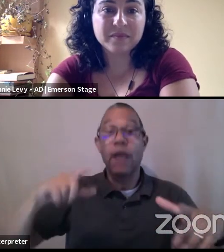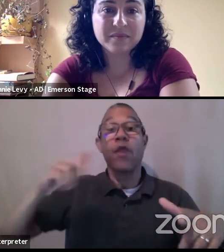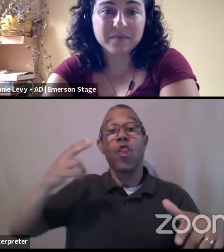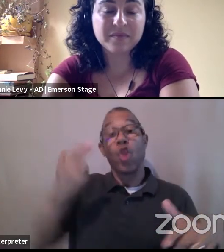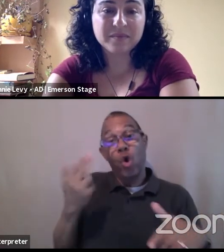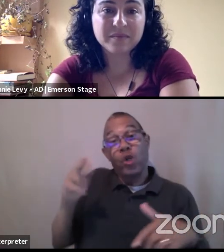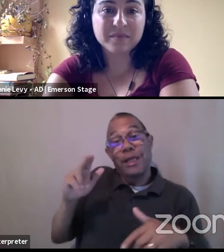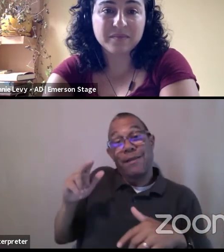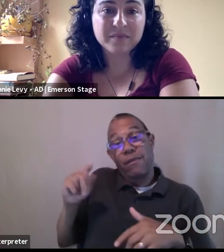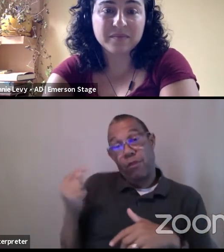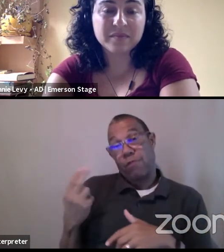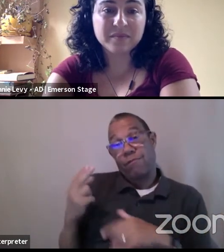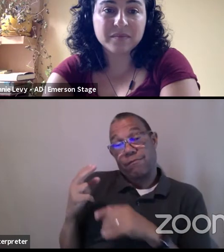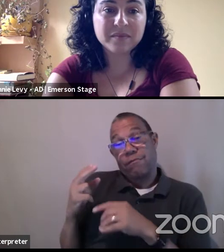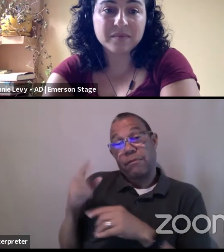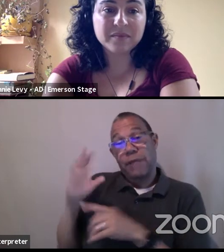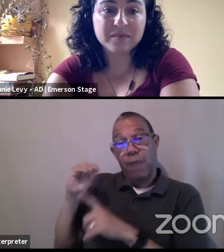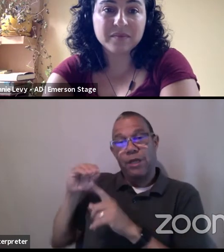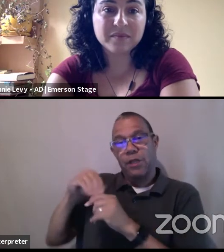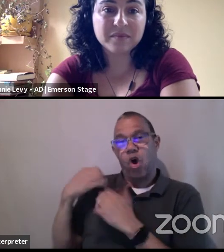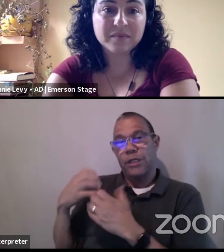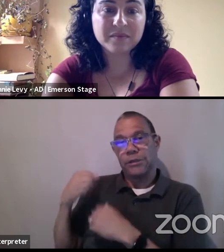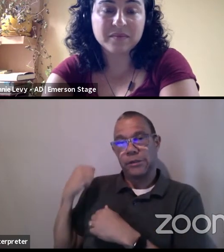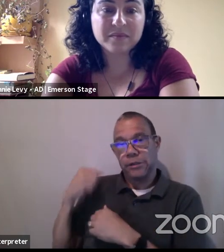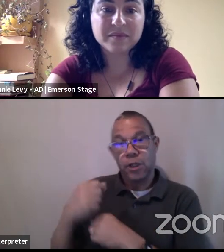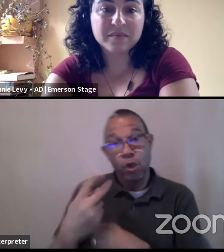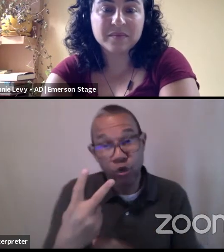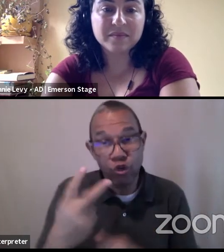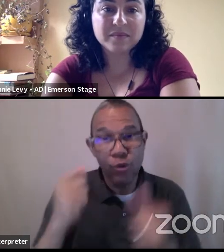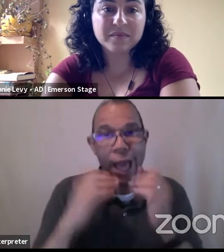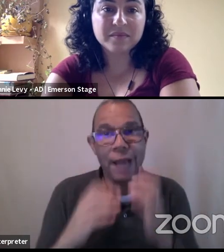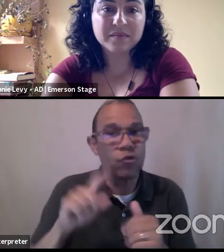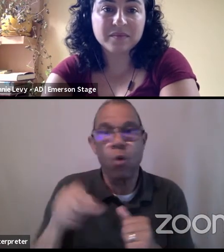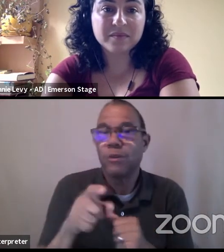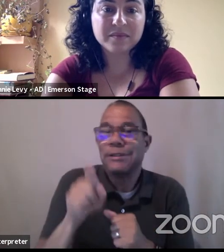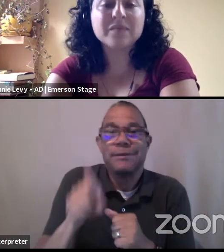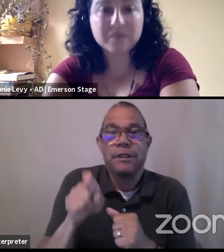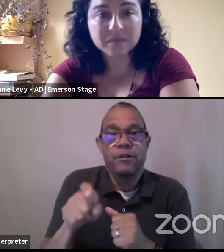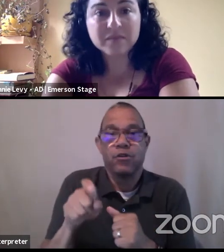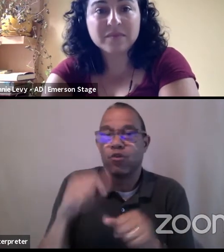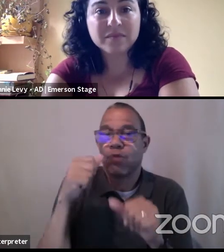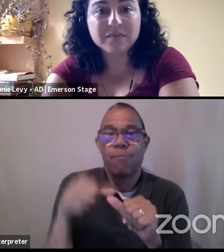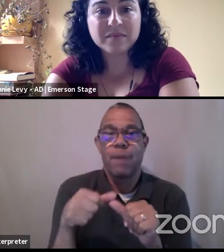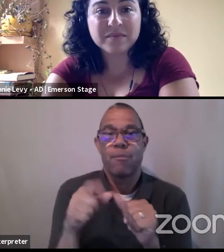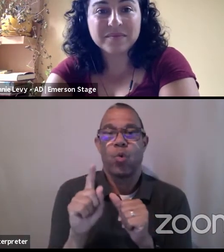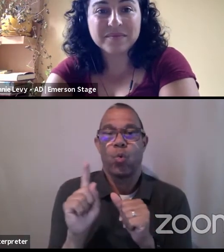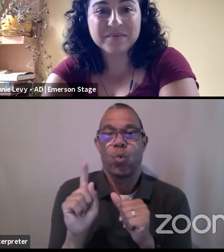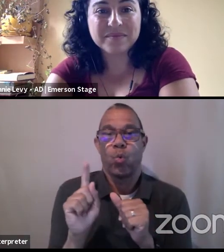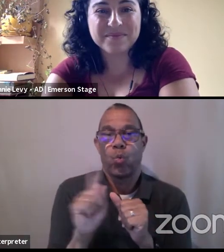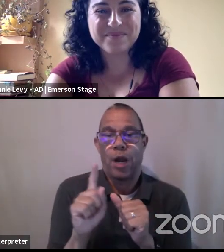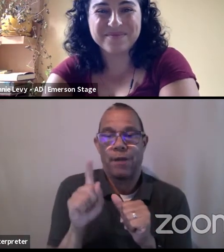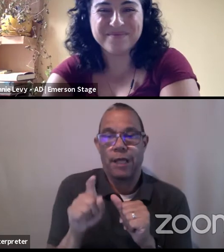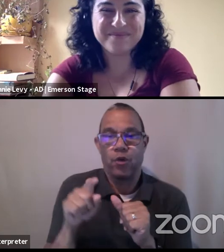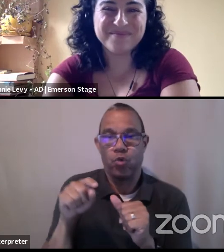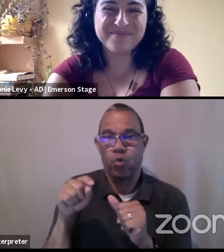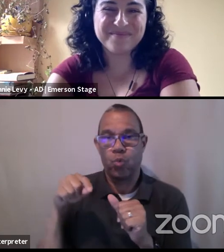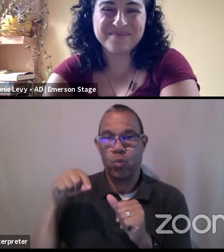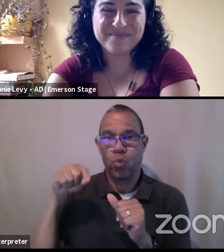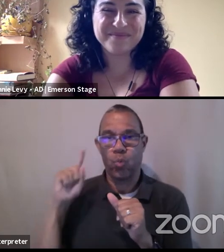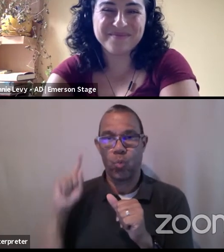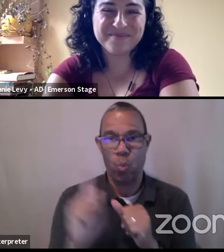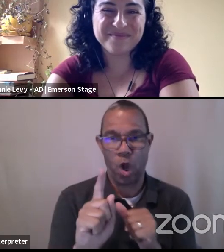So the two actors only needed to remember where they should walk to and